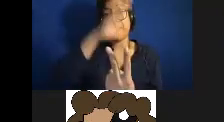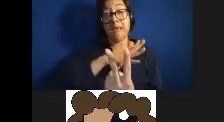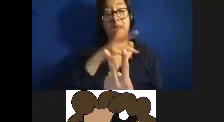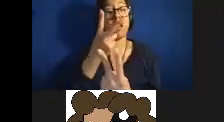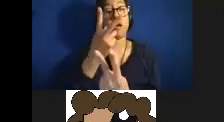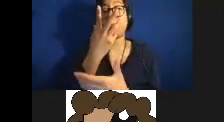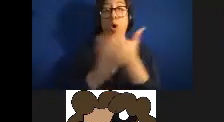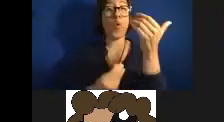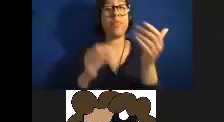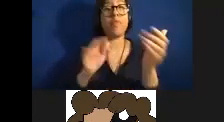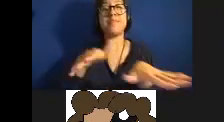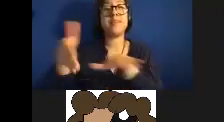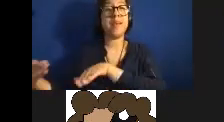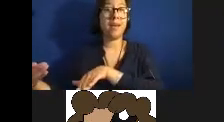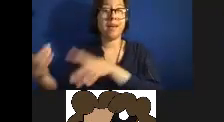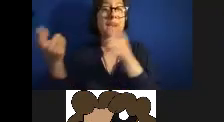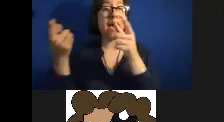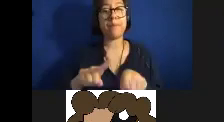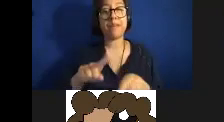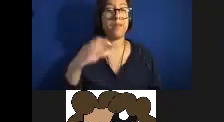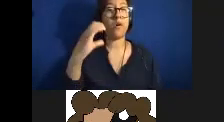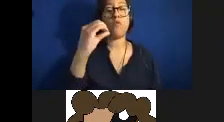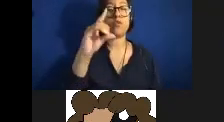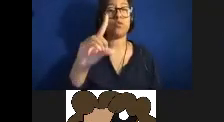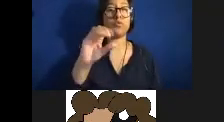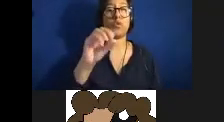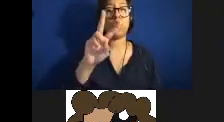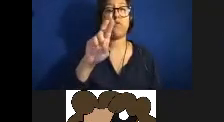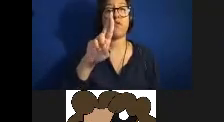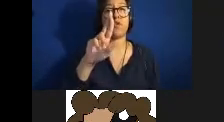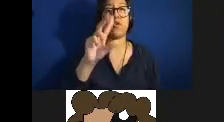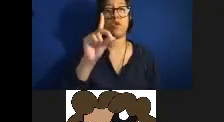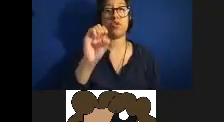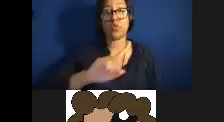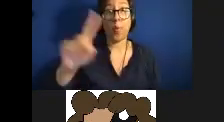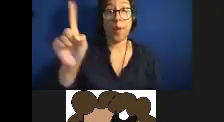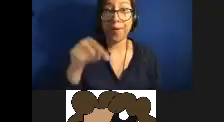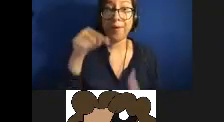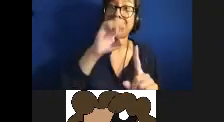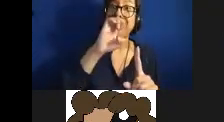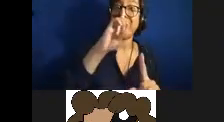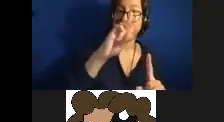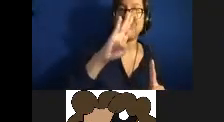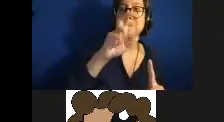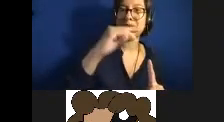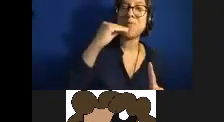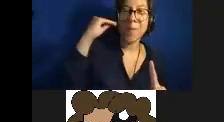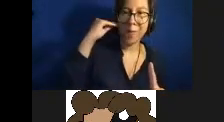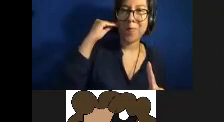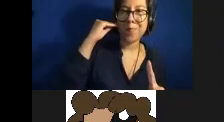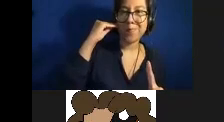drug overdoses in Ed Buck's home in Hollywood. And that's where